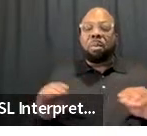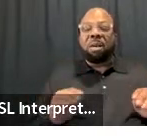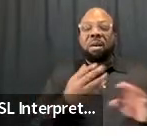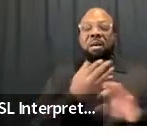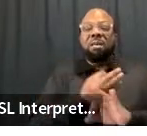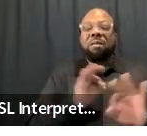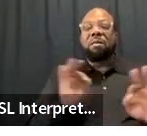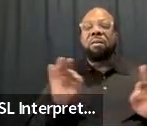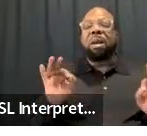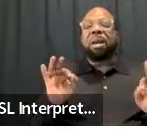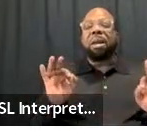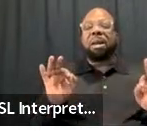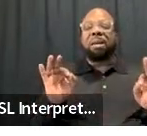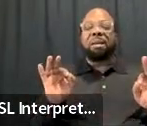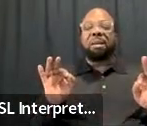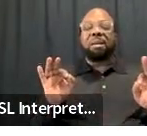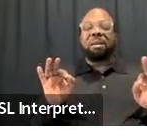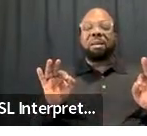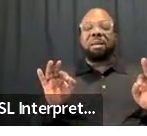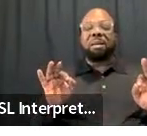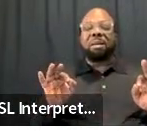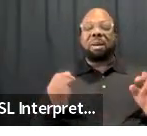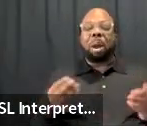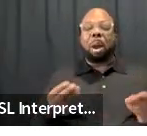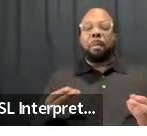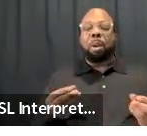free property owners